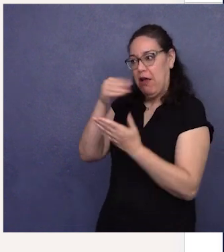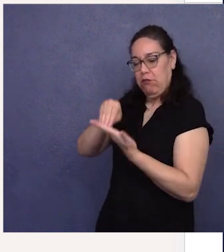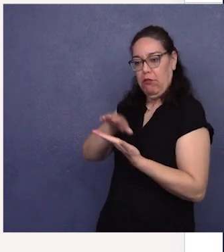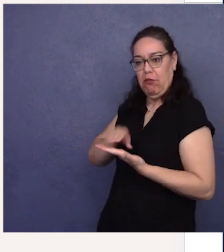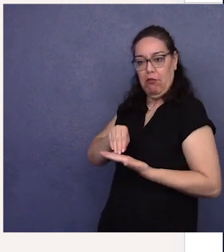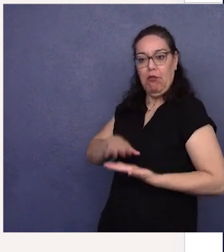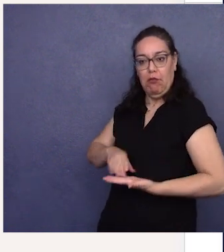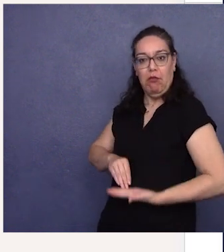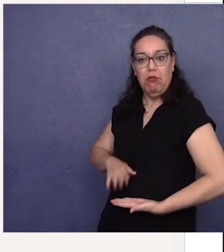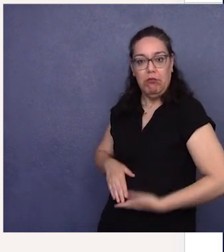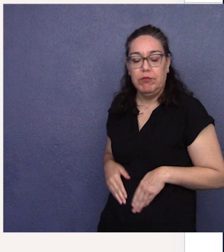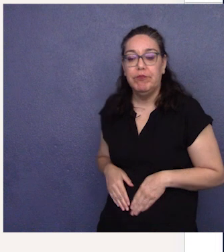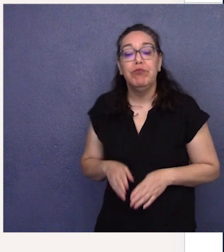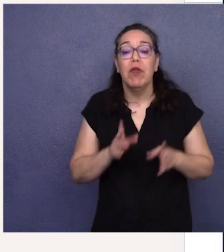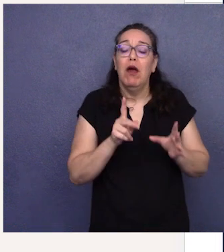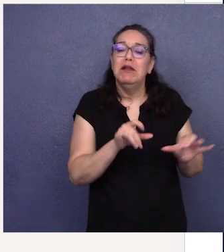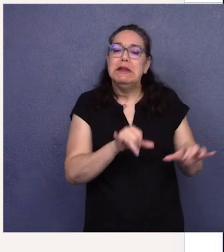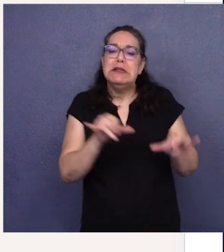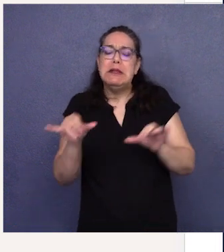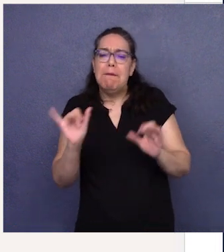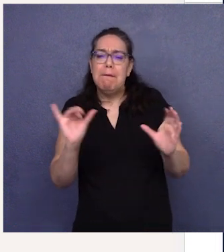Similar to the organization